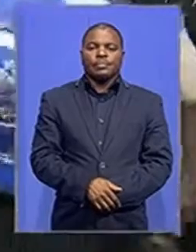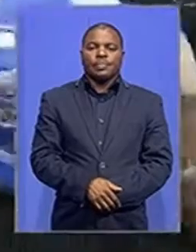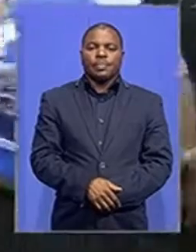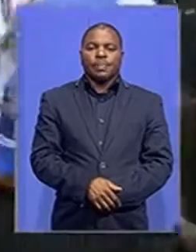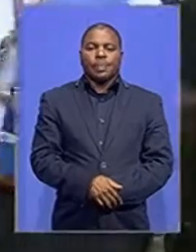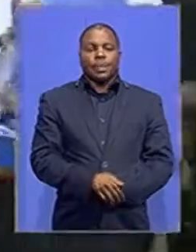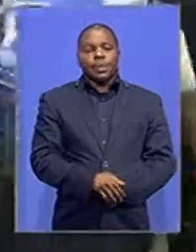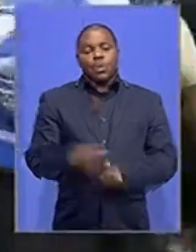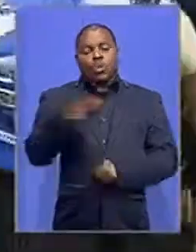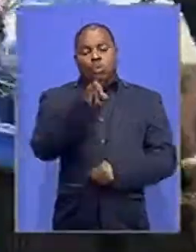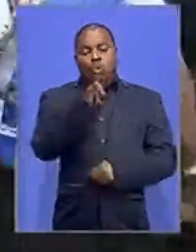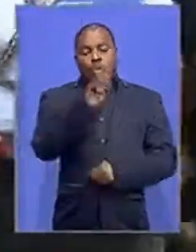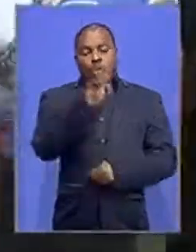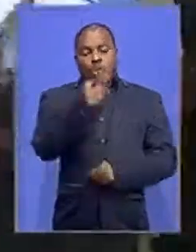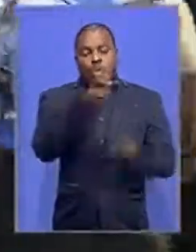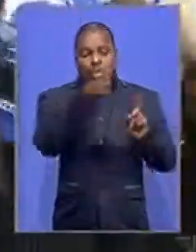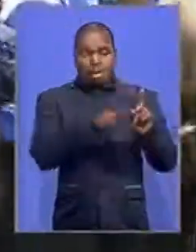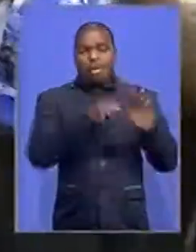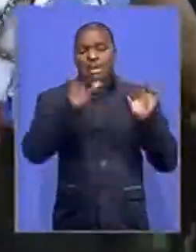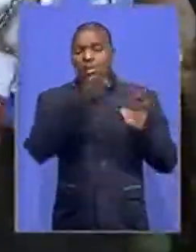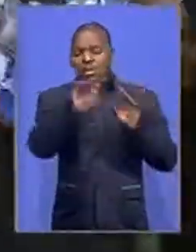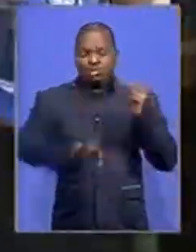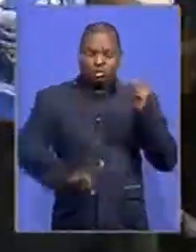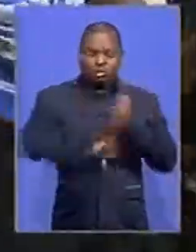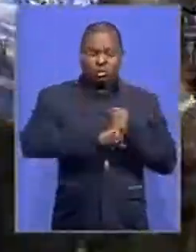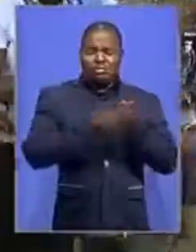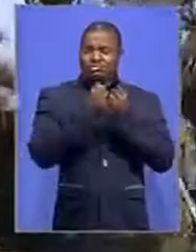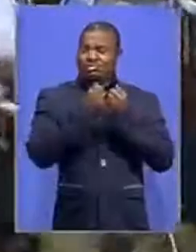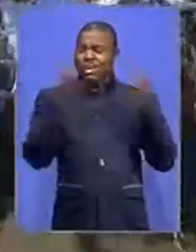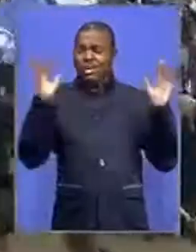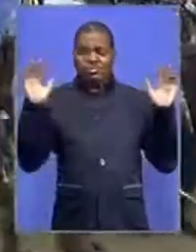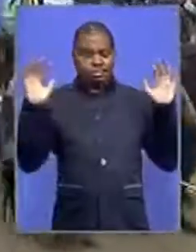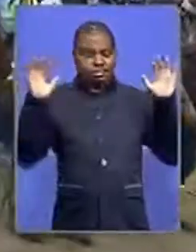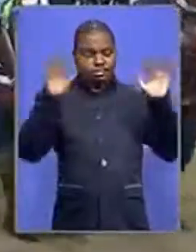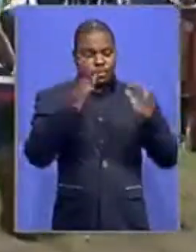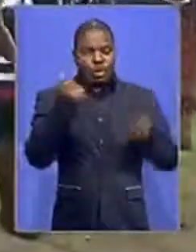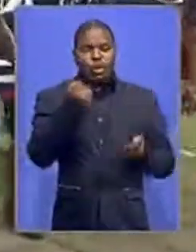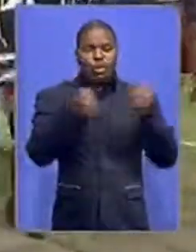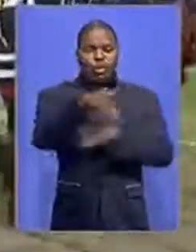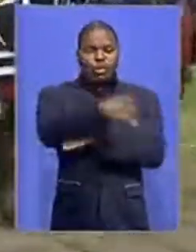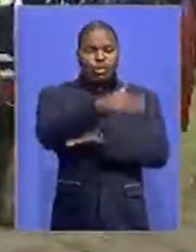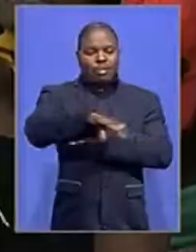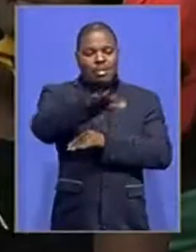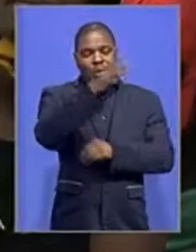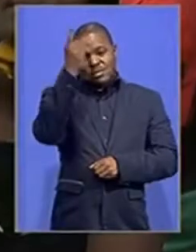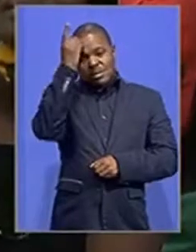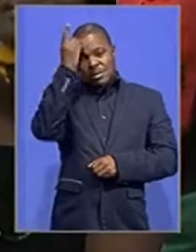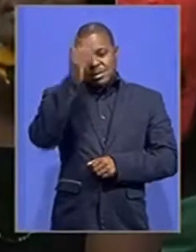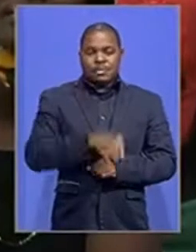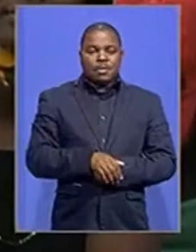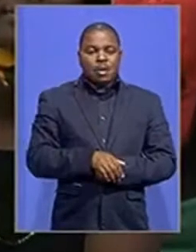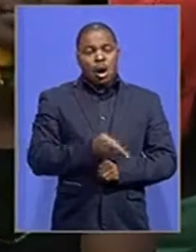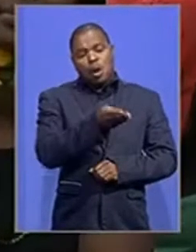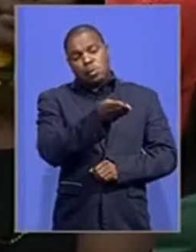Balatedi ba ga Zandile Gumede ba ne ba tlile ka makatla a namane ka kwa ntle ga kgotlatshekelo ya magistrata kwa Durban. Gareng ga bona